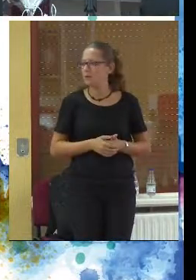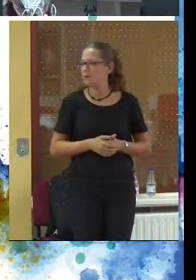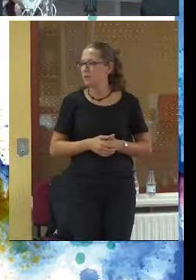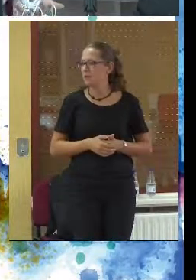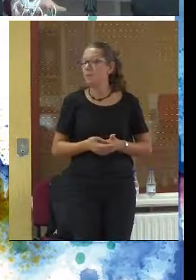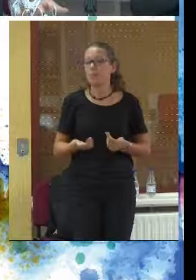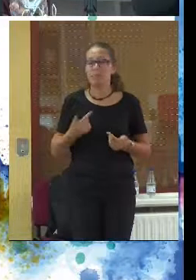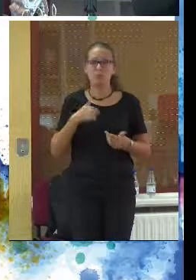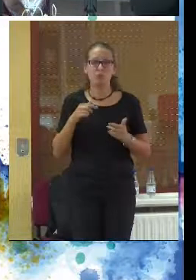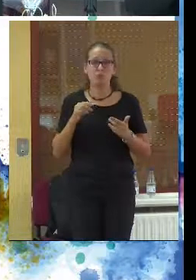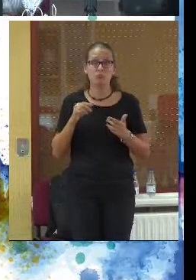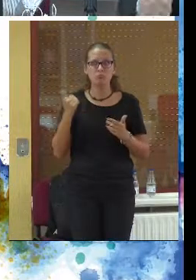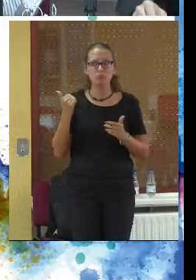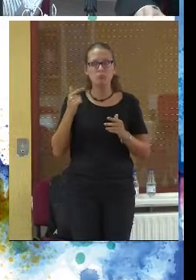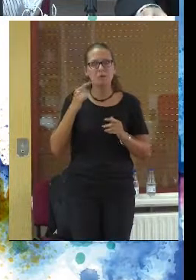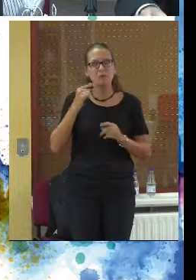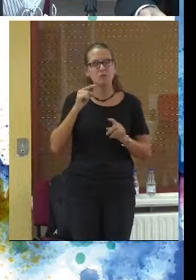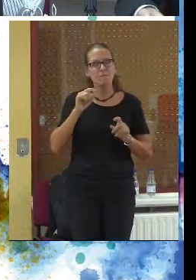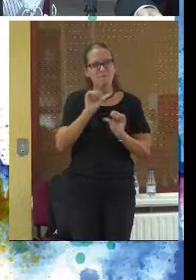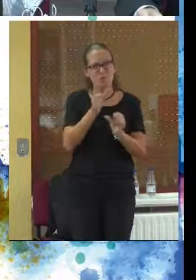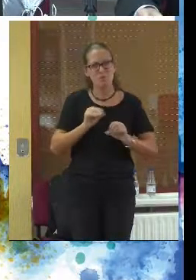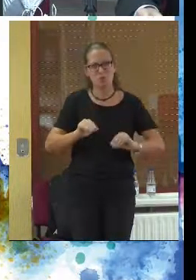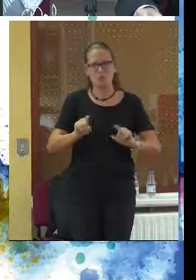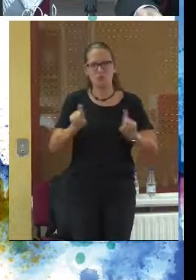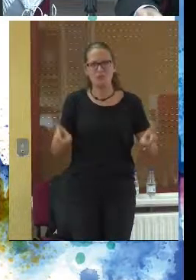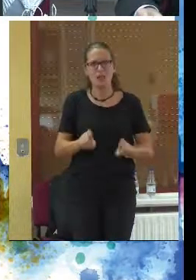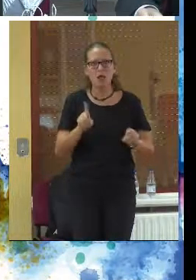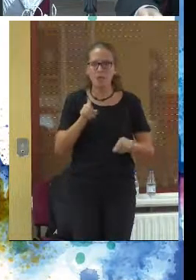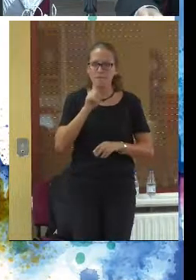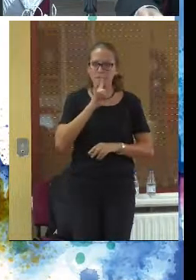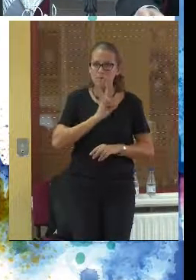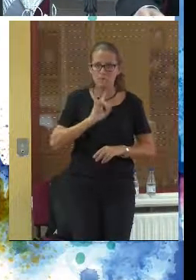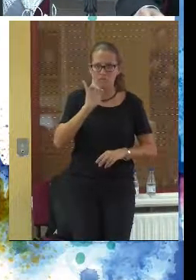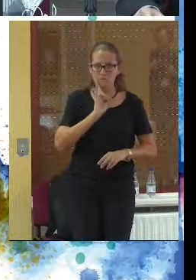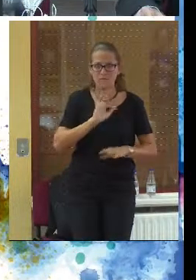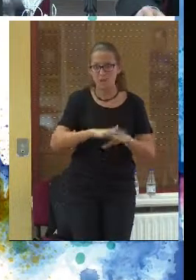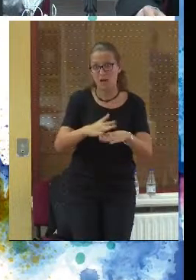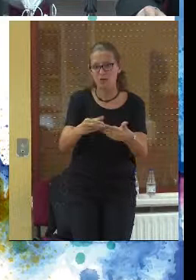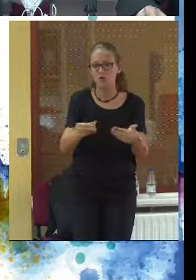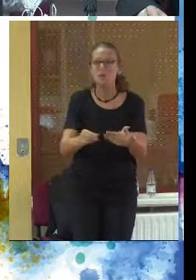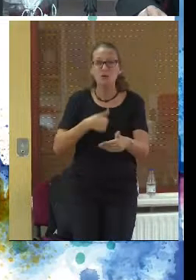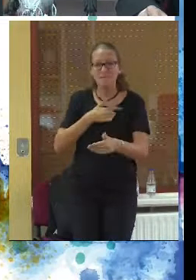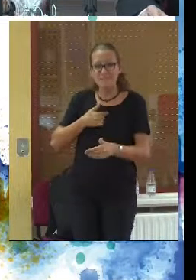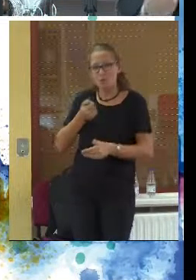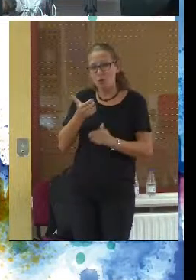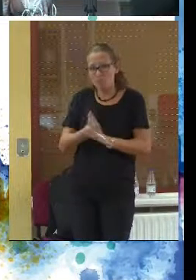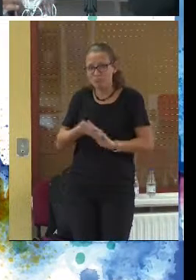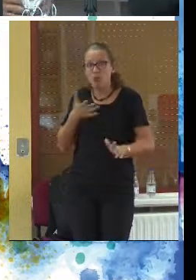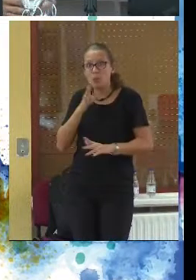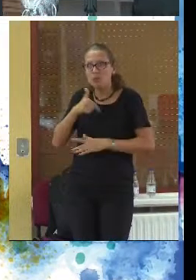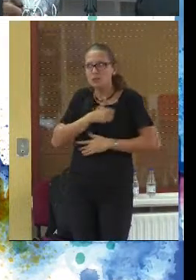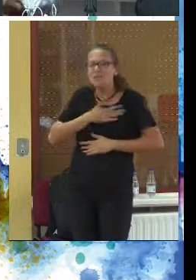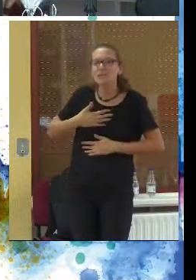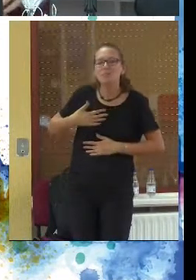the value proposition? A very attractive ICT format. I want to go fast because I really want to show you what is